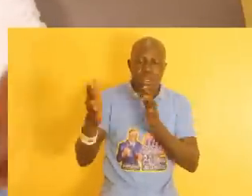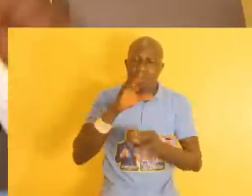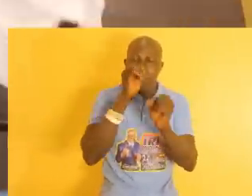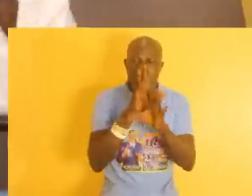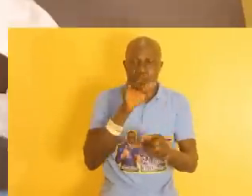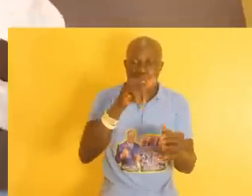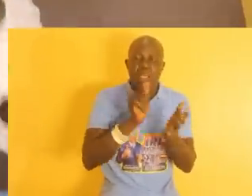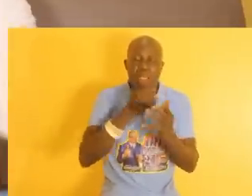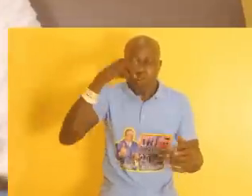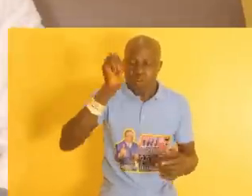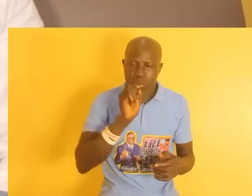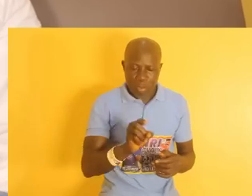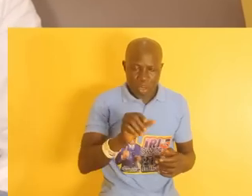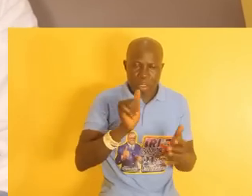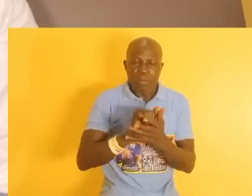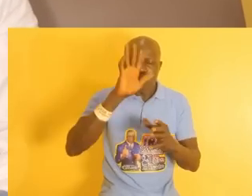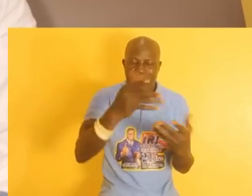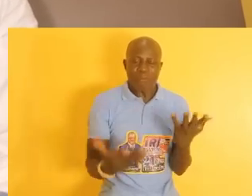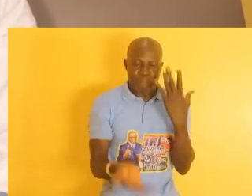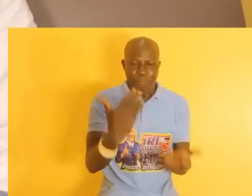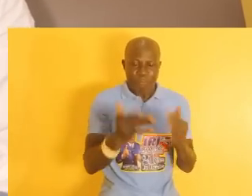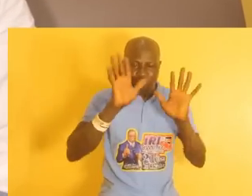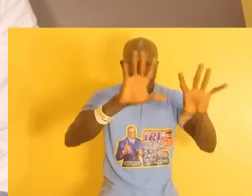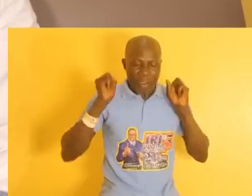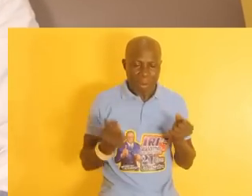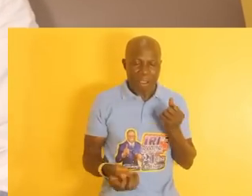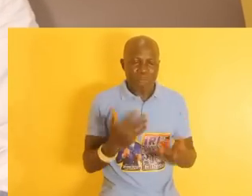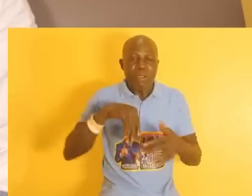bless it. Me palace. I decree by fire, by fire. When we